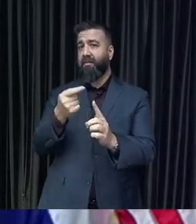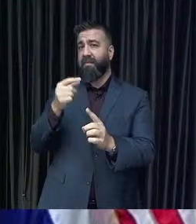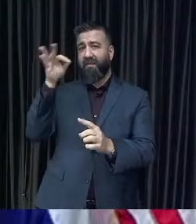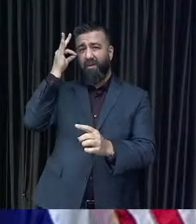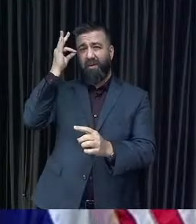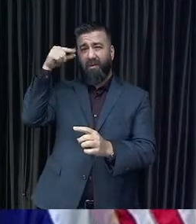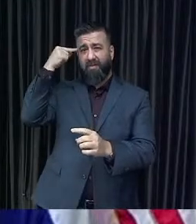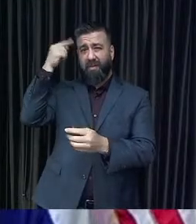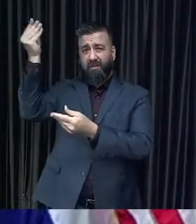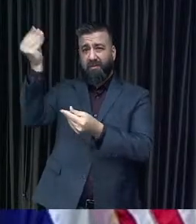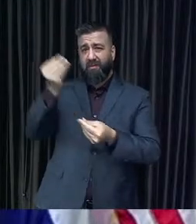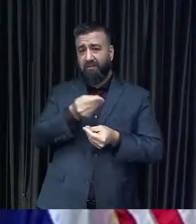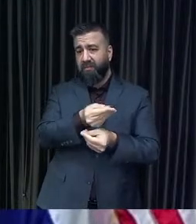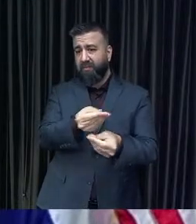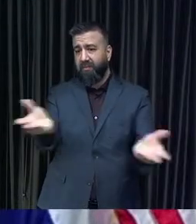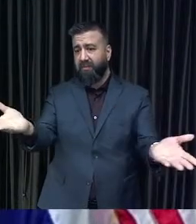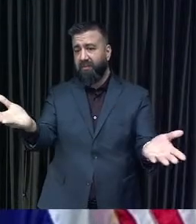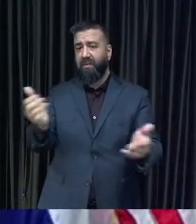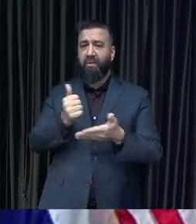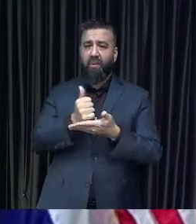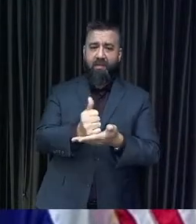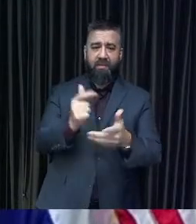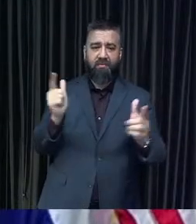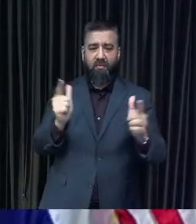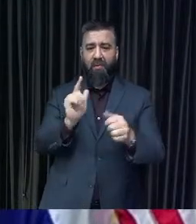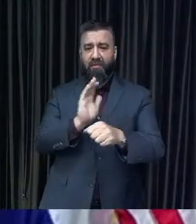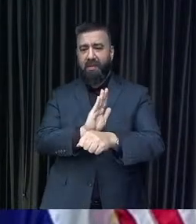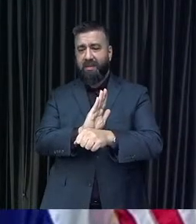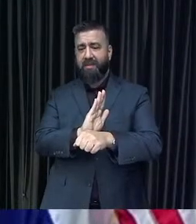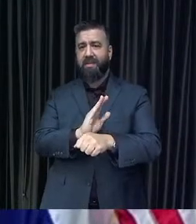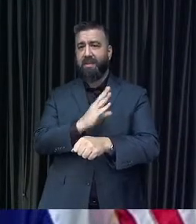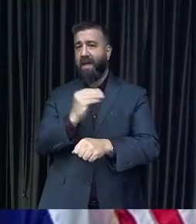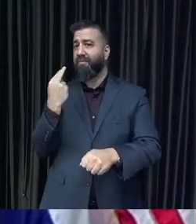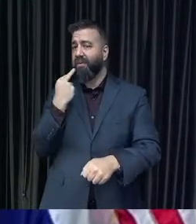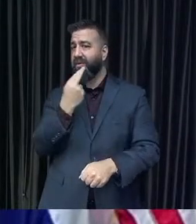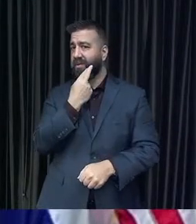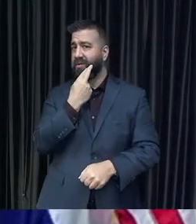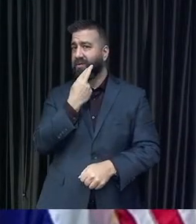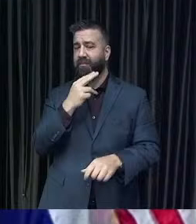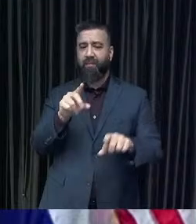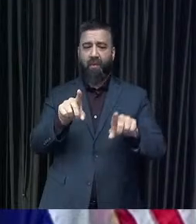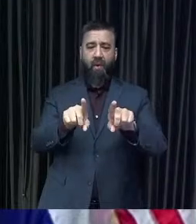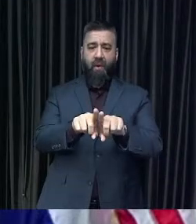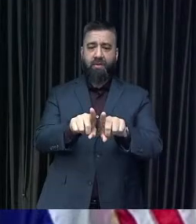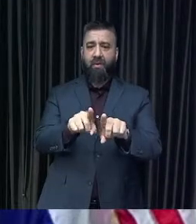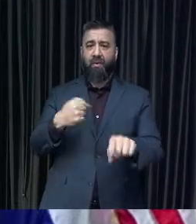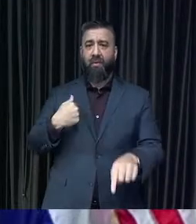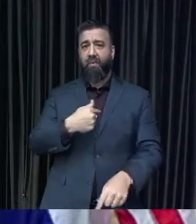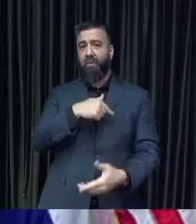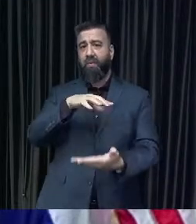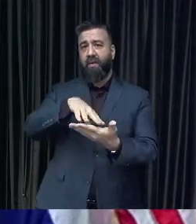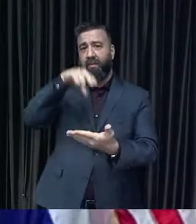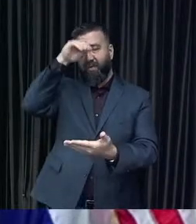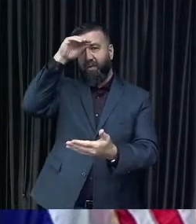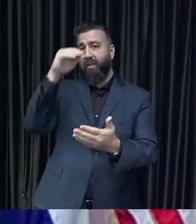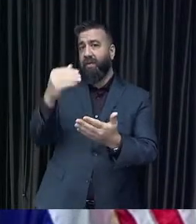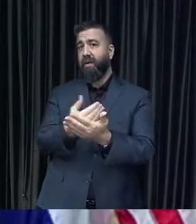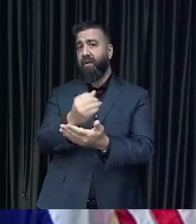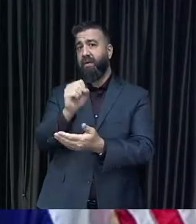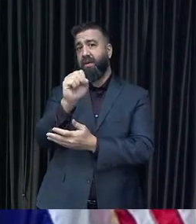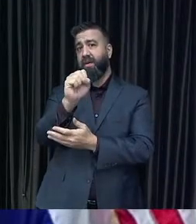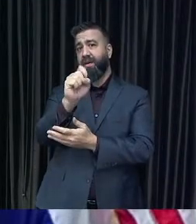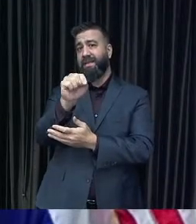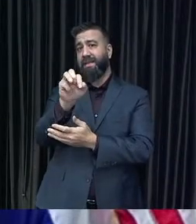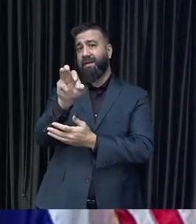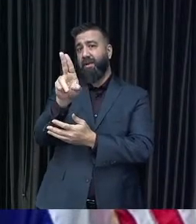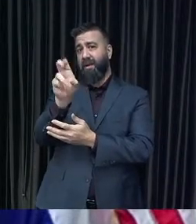businesses through grants and other programs. In addition, we've learned that the new stimulus bill that's